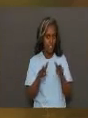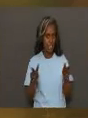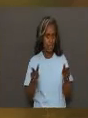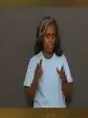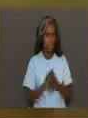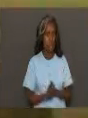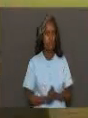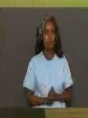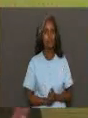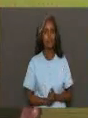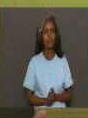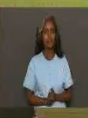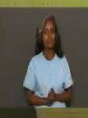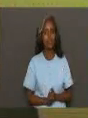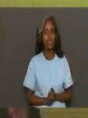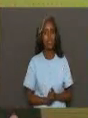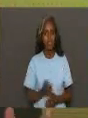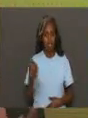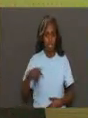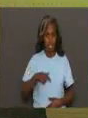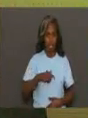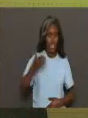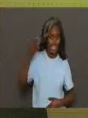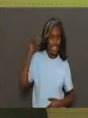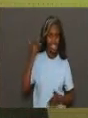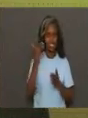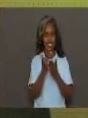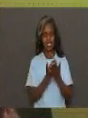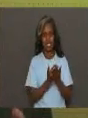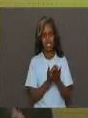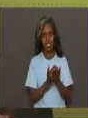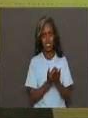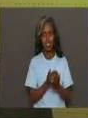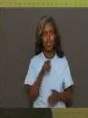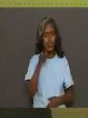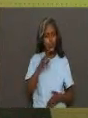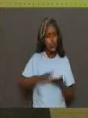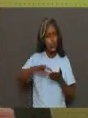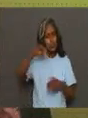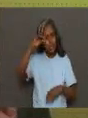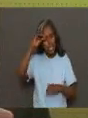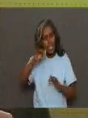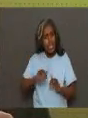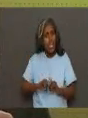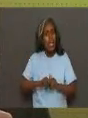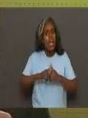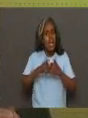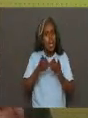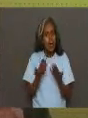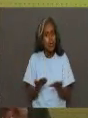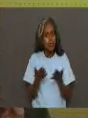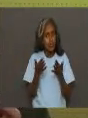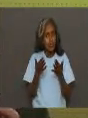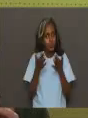variables. In our last lesson, you learned how to turn